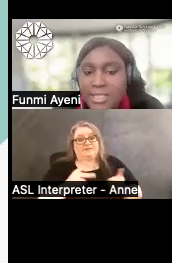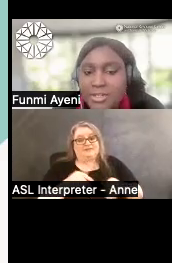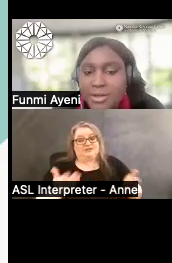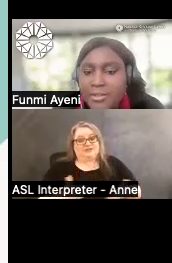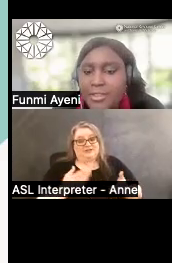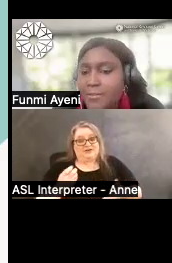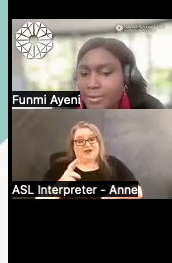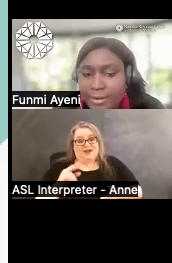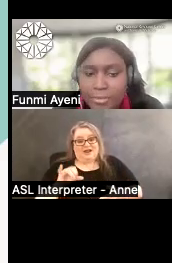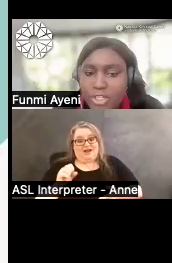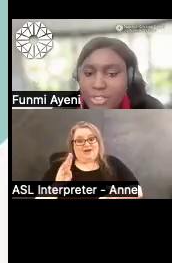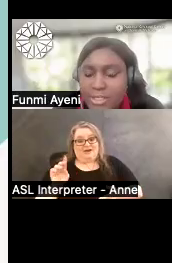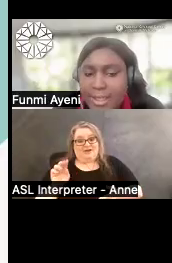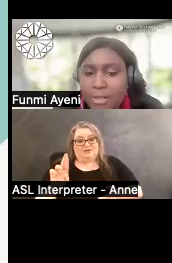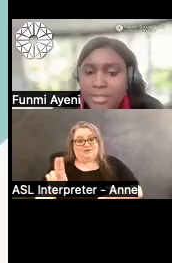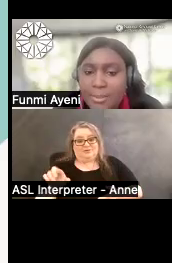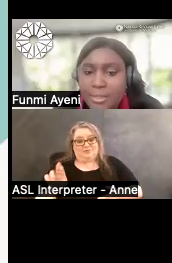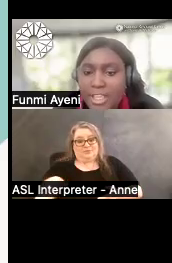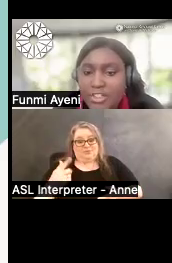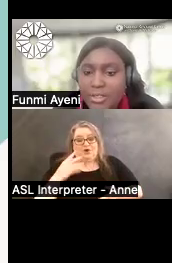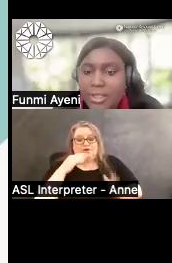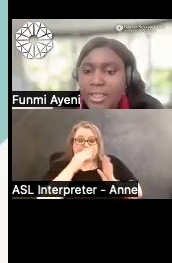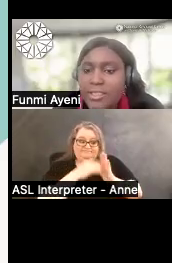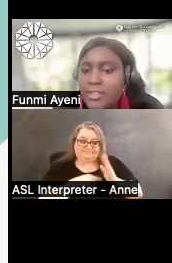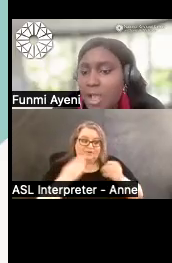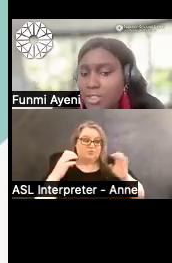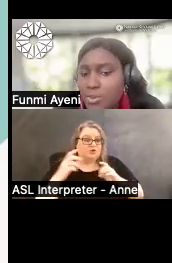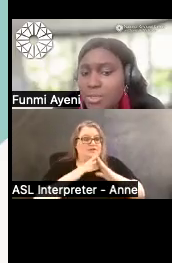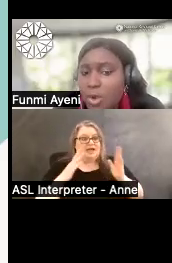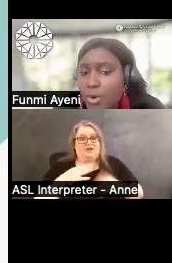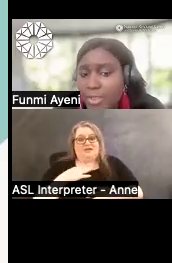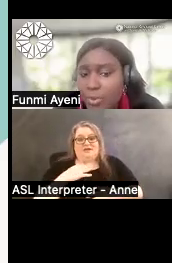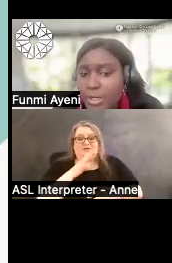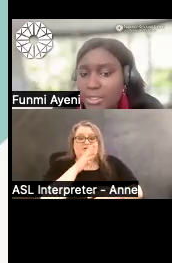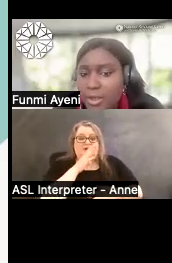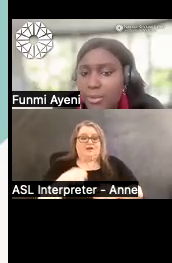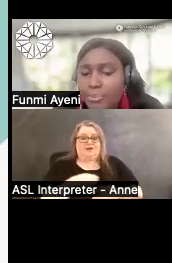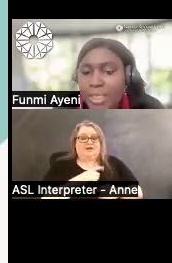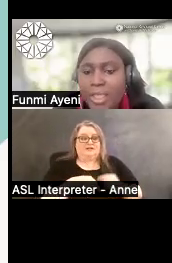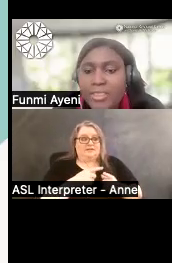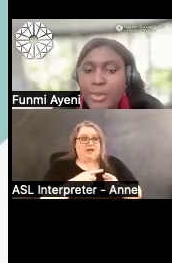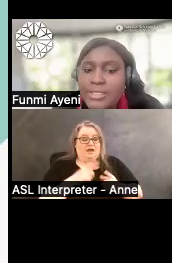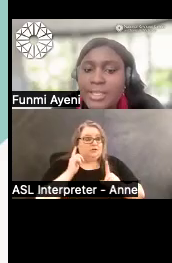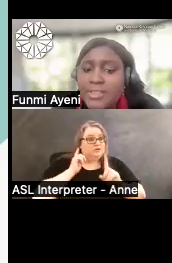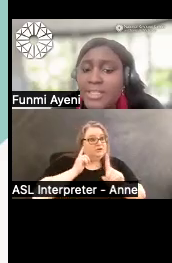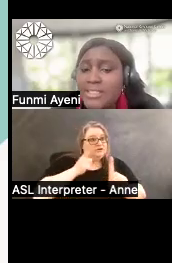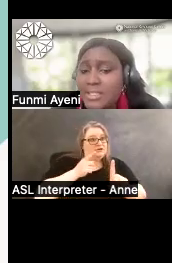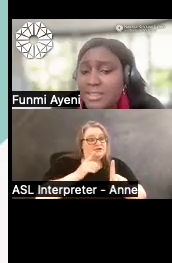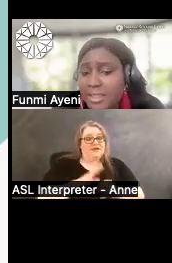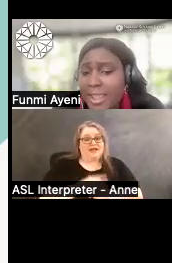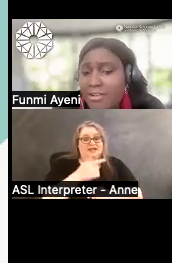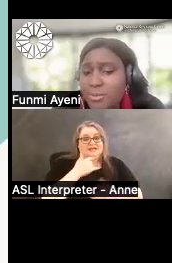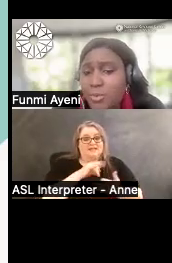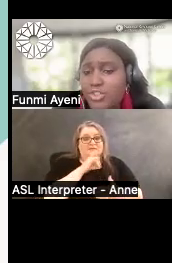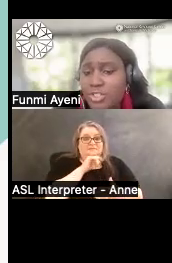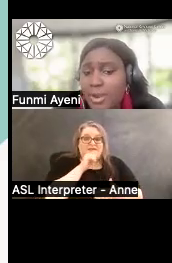to the center, they filled out an emergency housing application. They talked to us about where they wanted to go. They were saying that they didn't